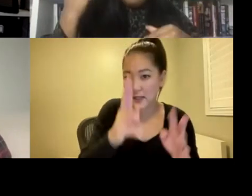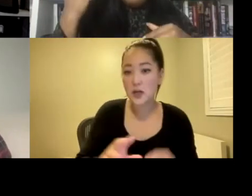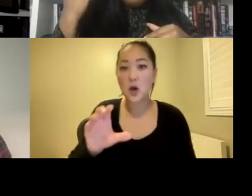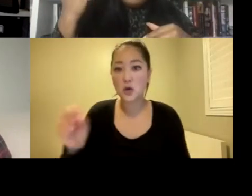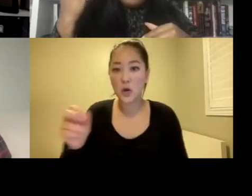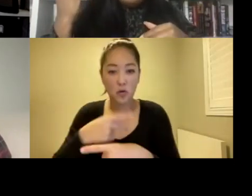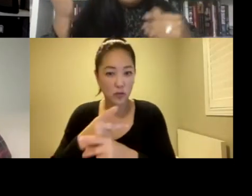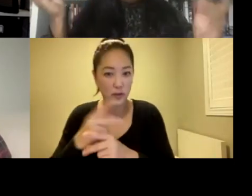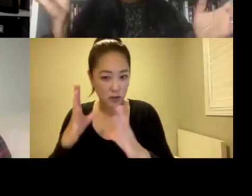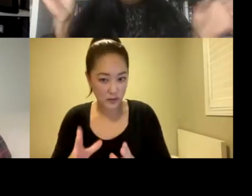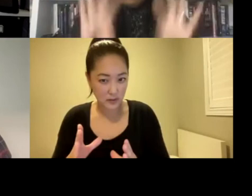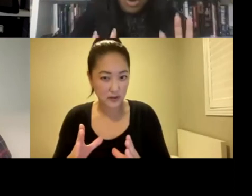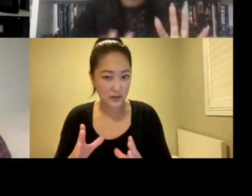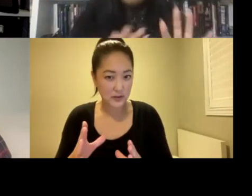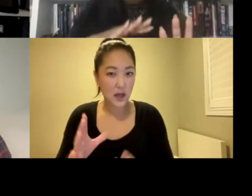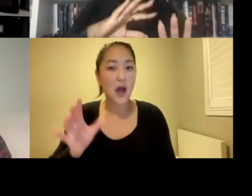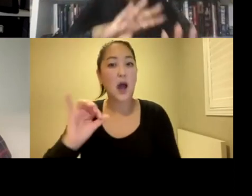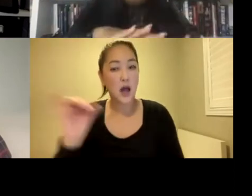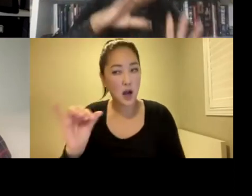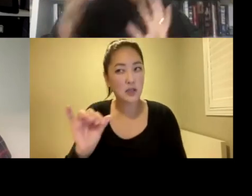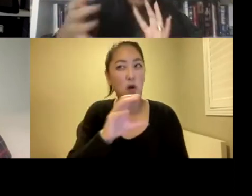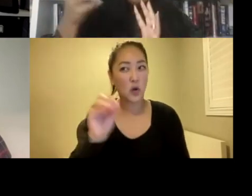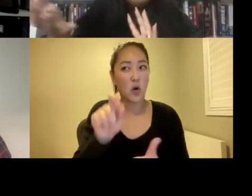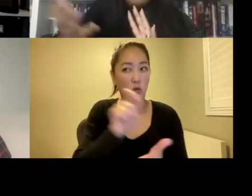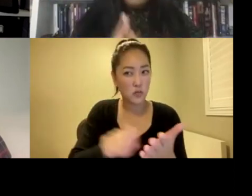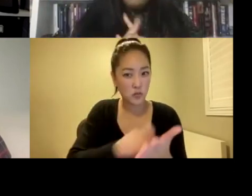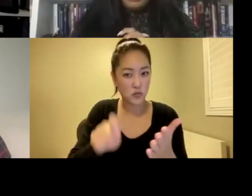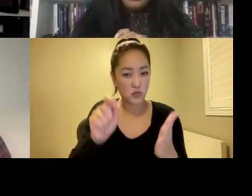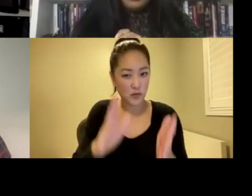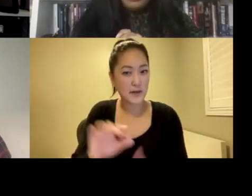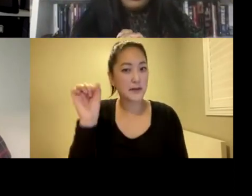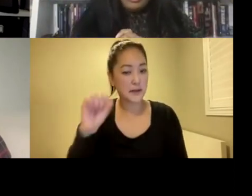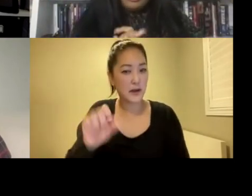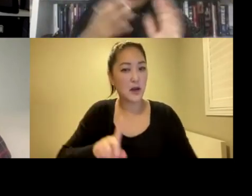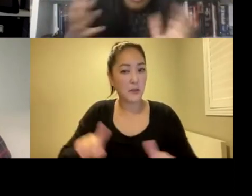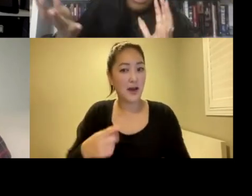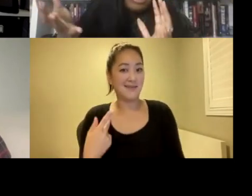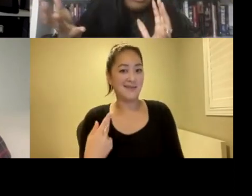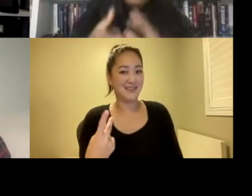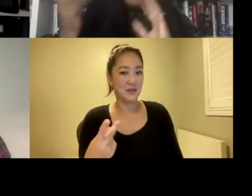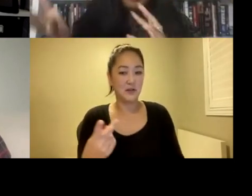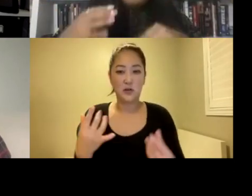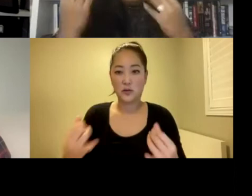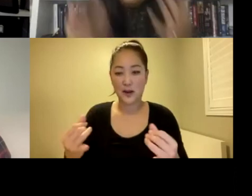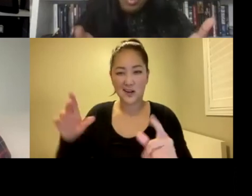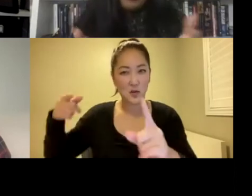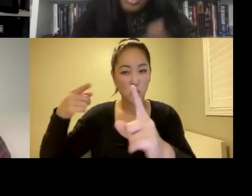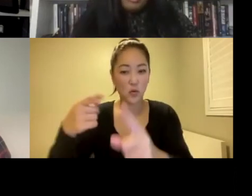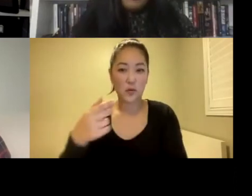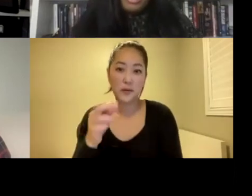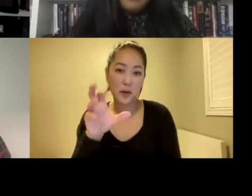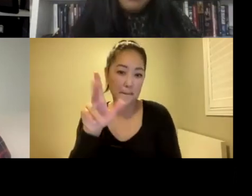Okay. And we are co-writers, but right now we're specifically working towards a pilot that will be aired that I'll